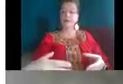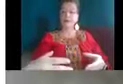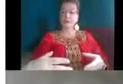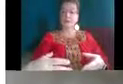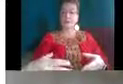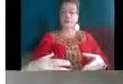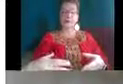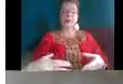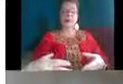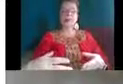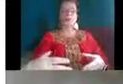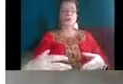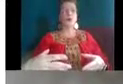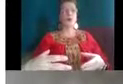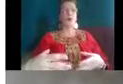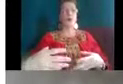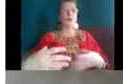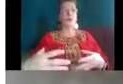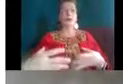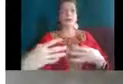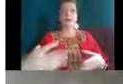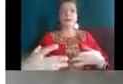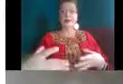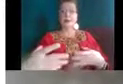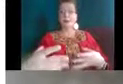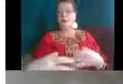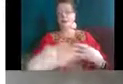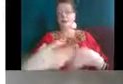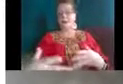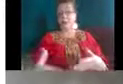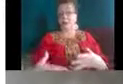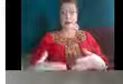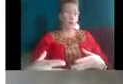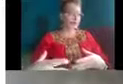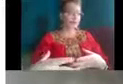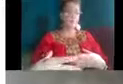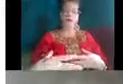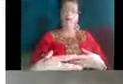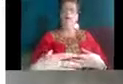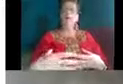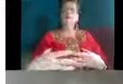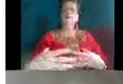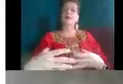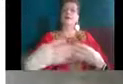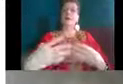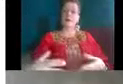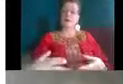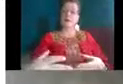a monitored service so when you say i need help when you probably give it a trigger word um it makes the call